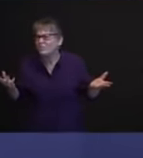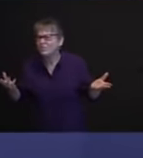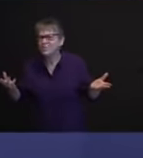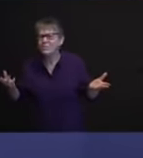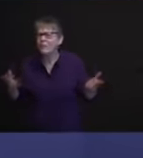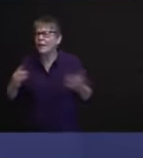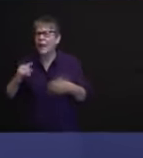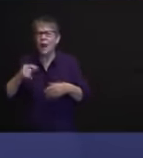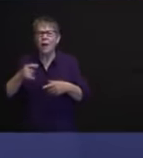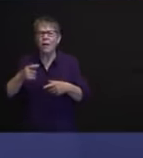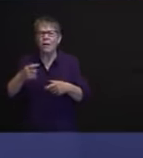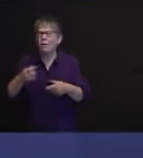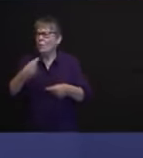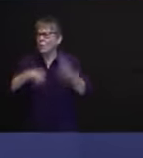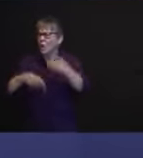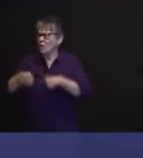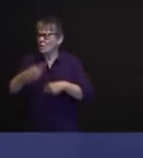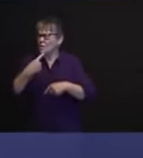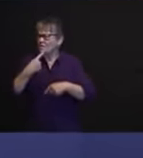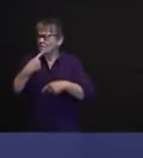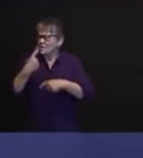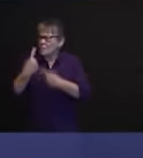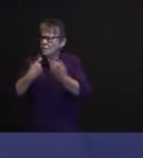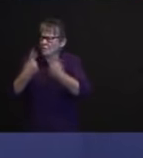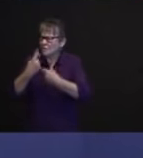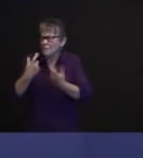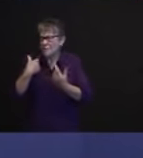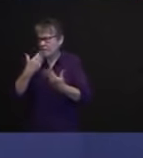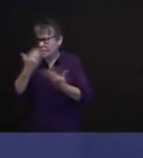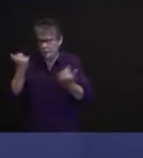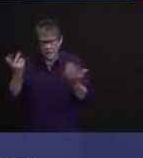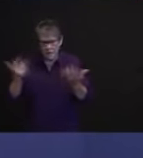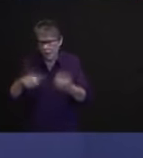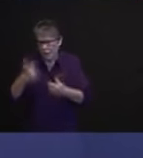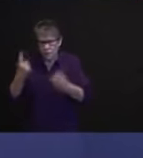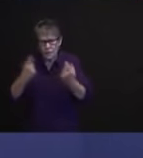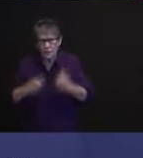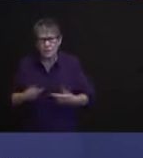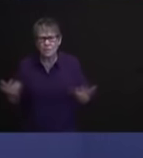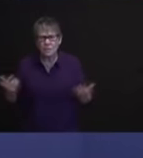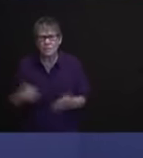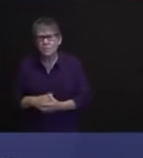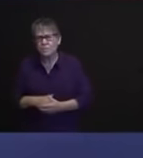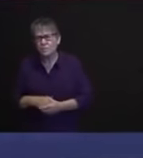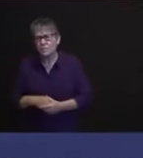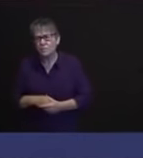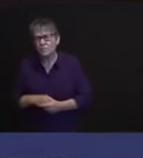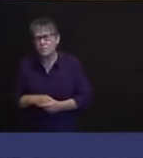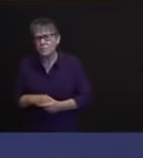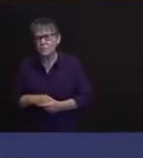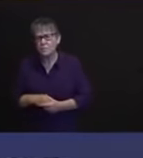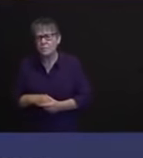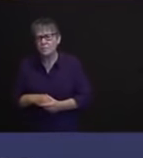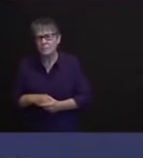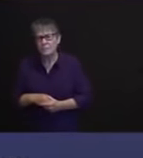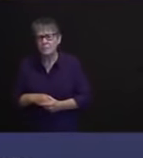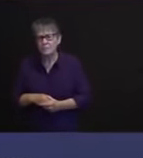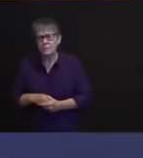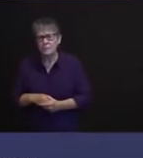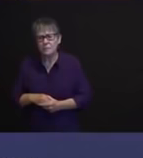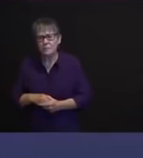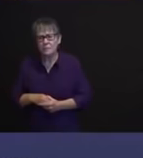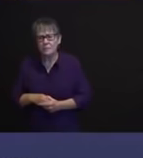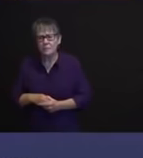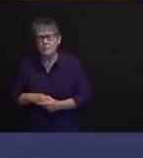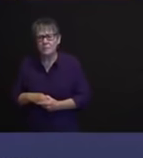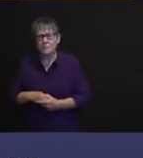have the additional information, but it's not the primary thing that contact tracing is about. And obviously, compliance, as you went through